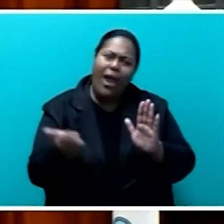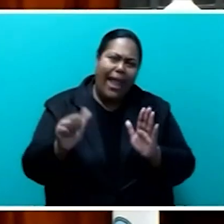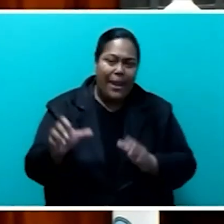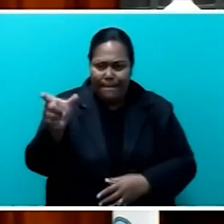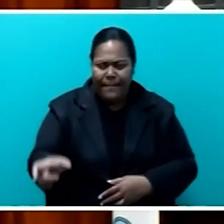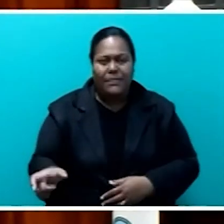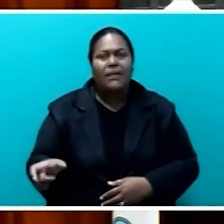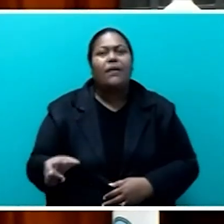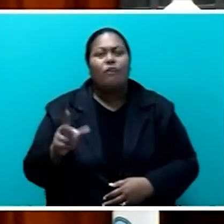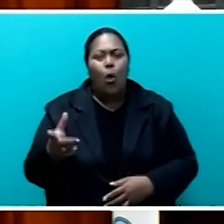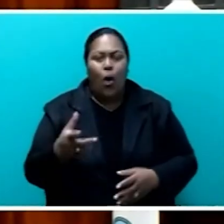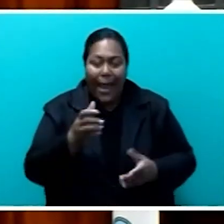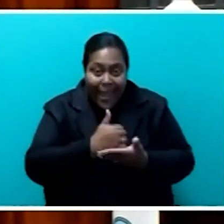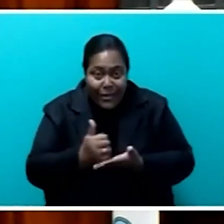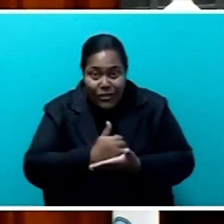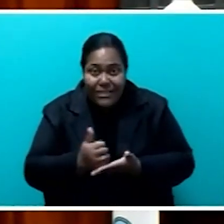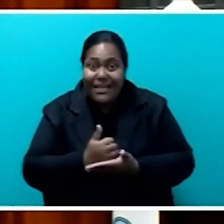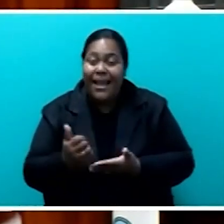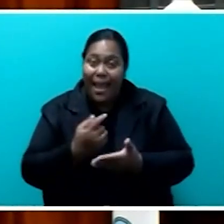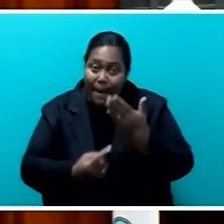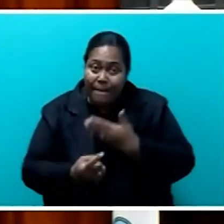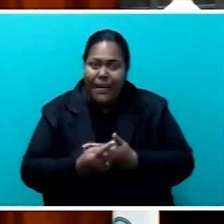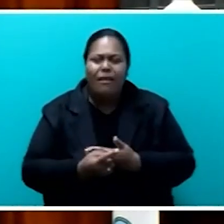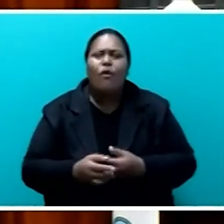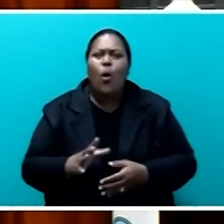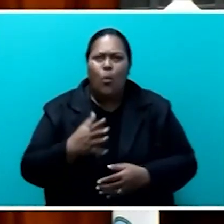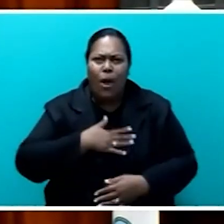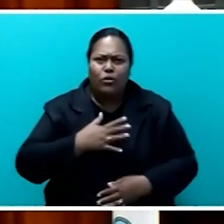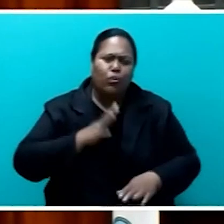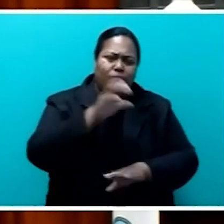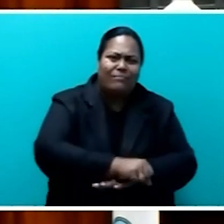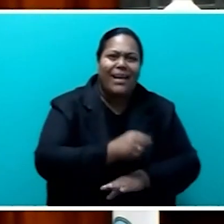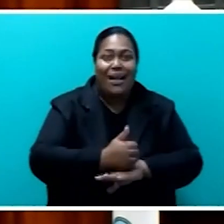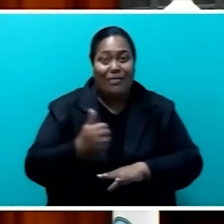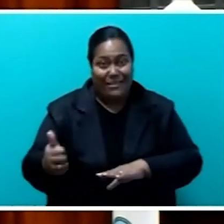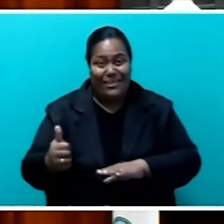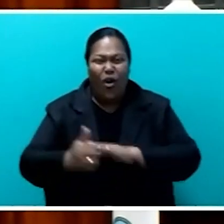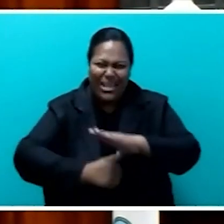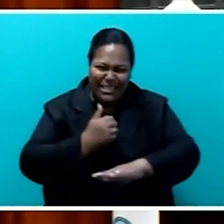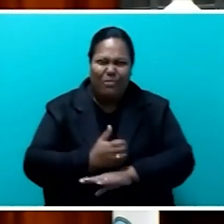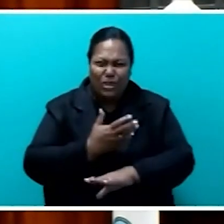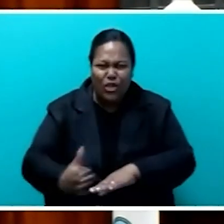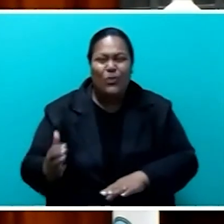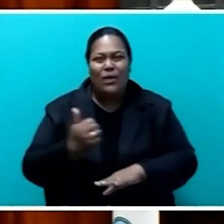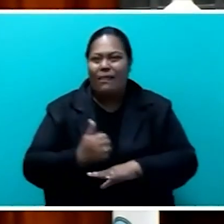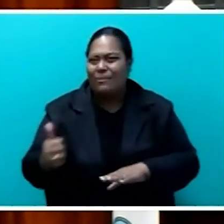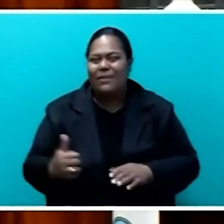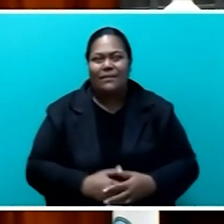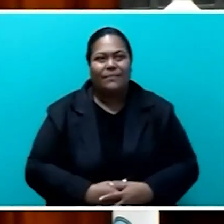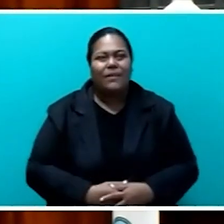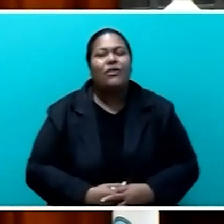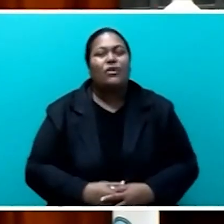taken or omitted in furtherance of such an attempt. Mr. Speaker, sir, this section is what I refer to as